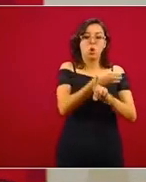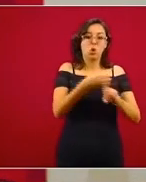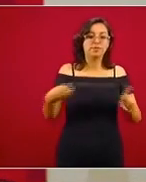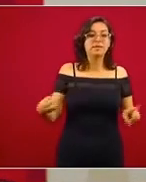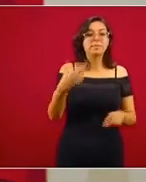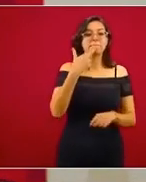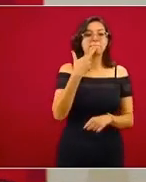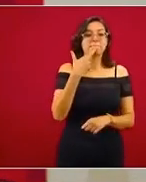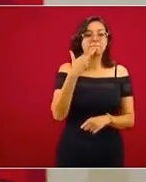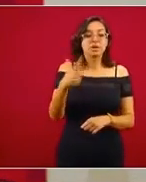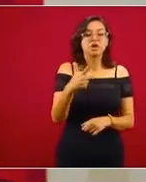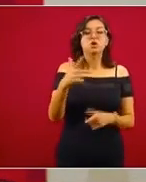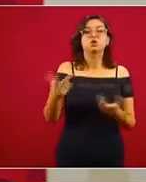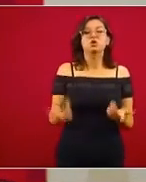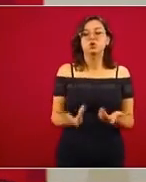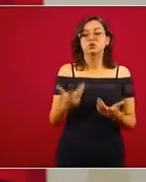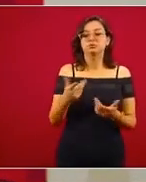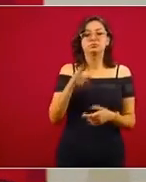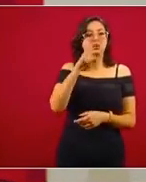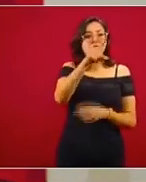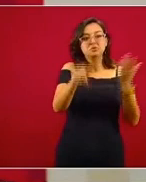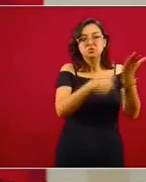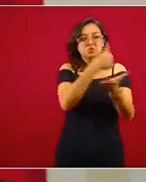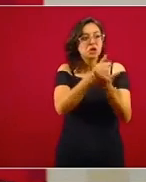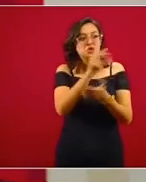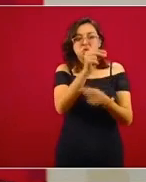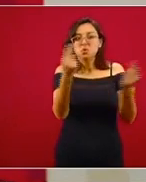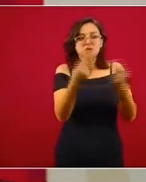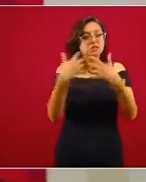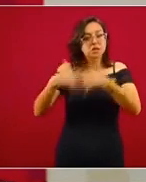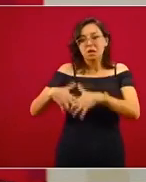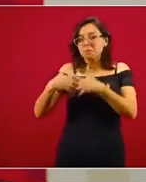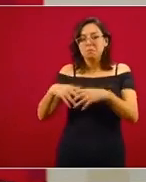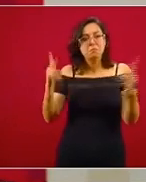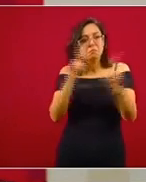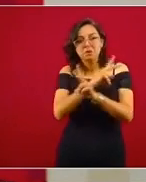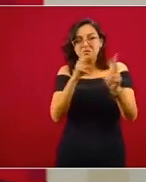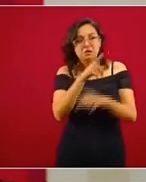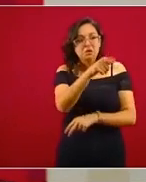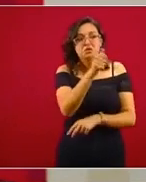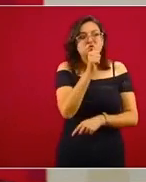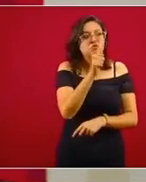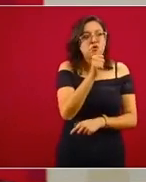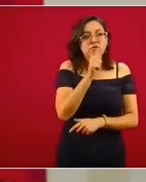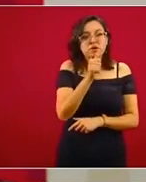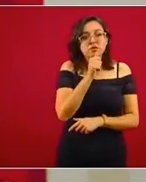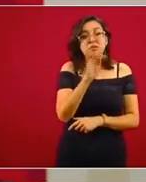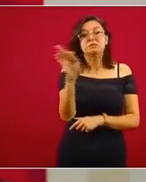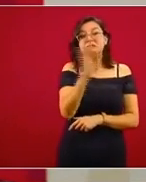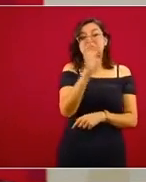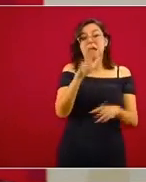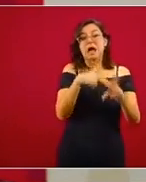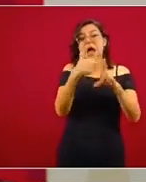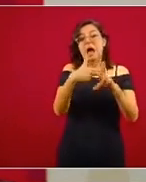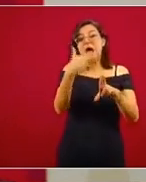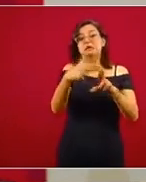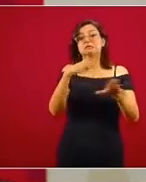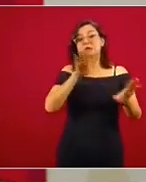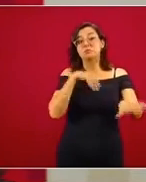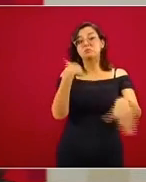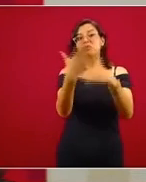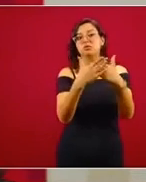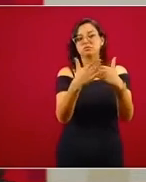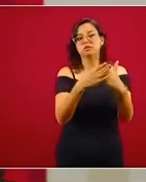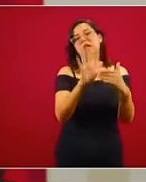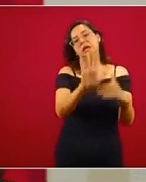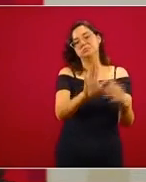security institutions, to take them from places where they don't need them and have a prediction about when they think they might need them. And when